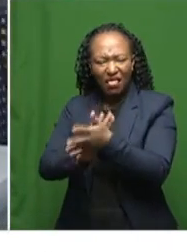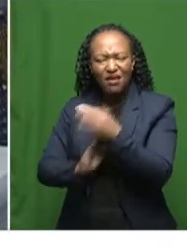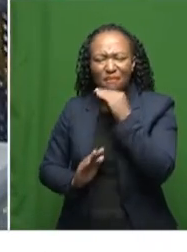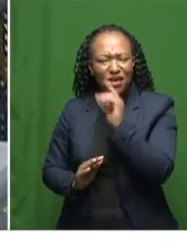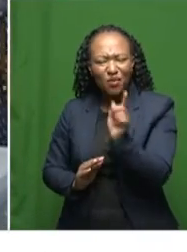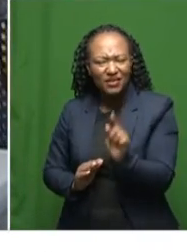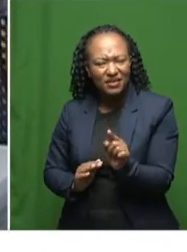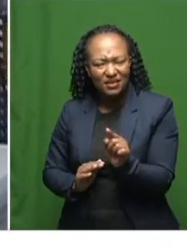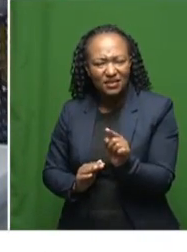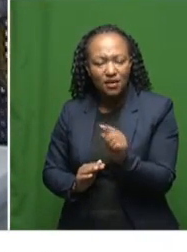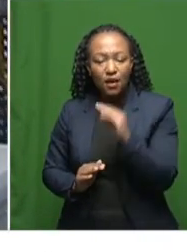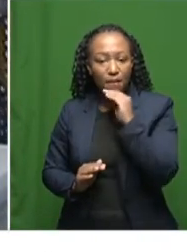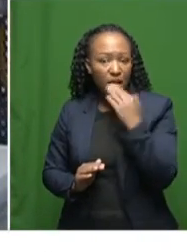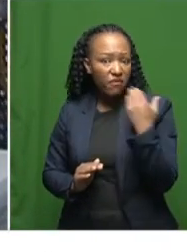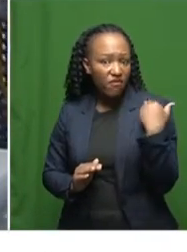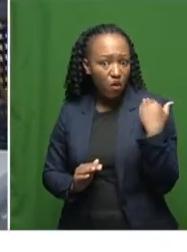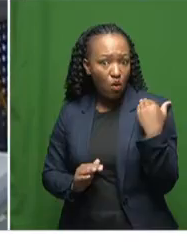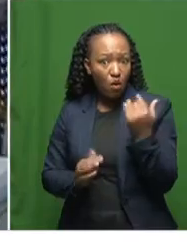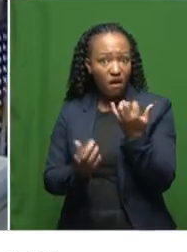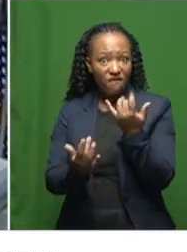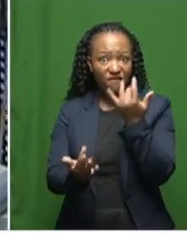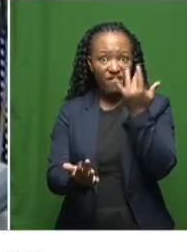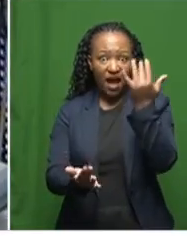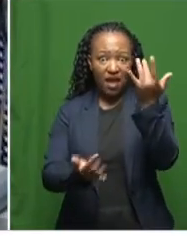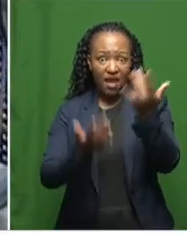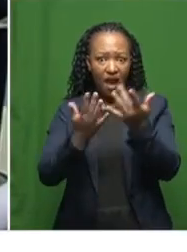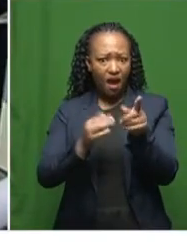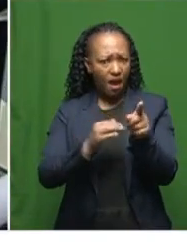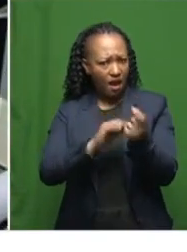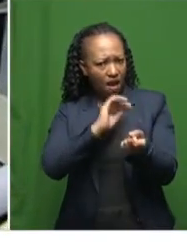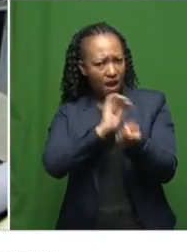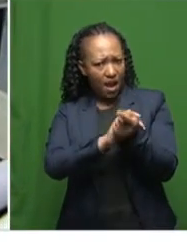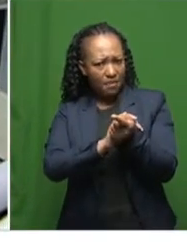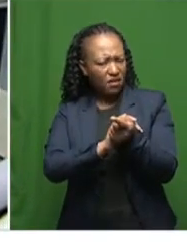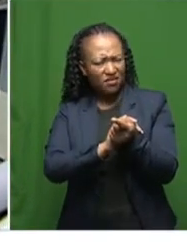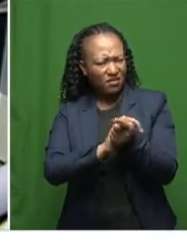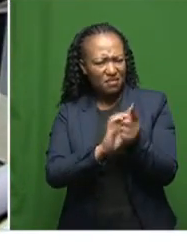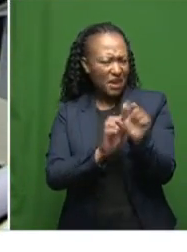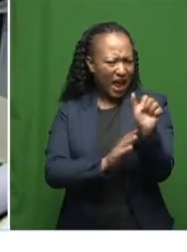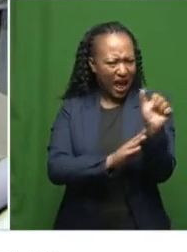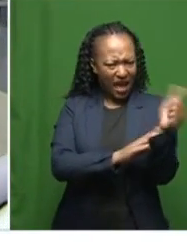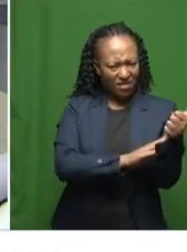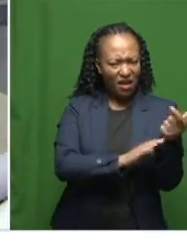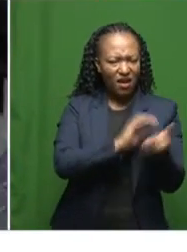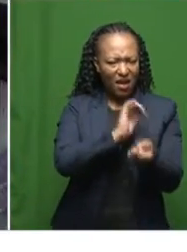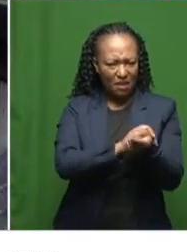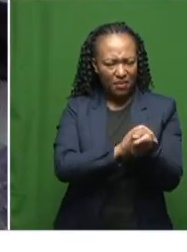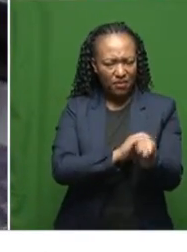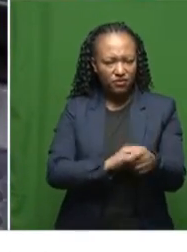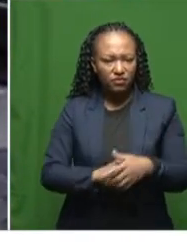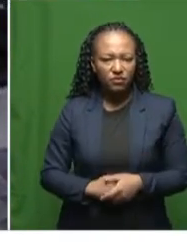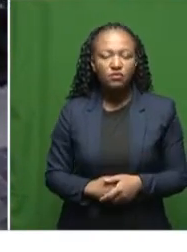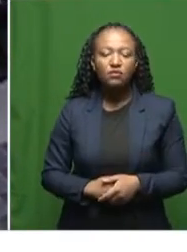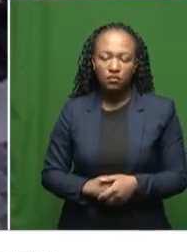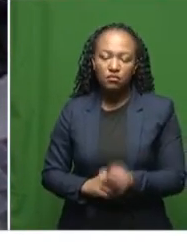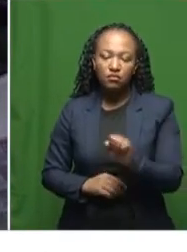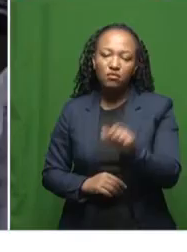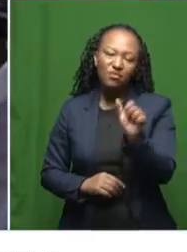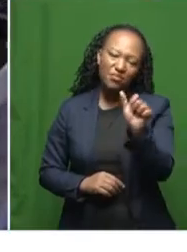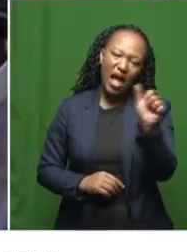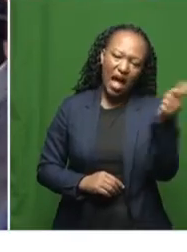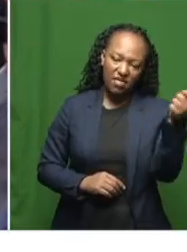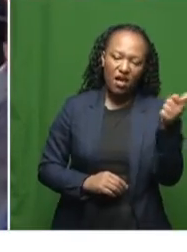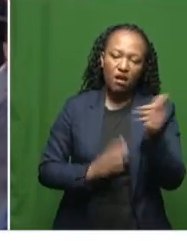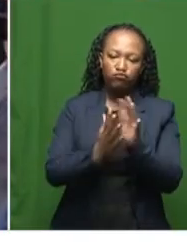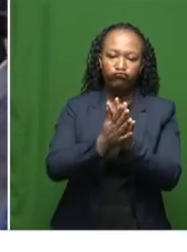are you saying this was not as a result of the fire, but of other activity? It was for other activities,